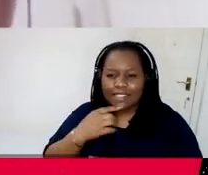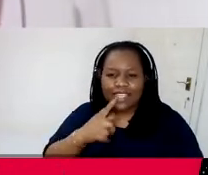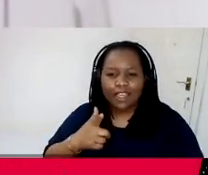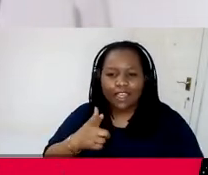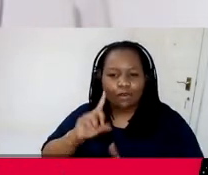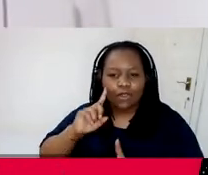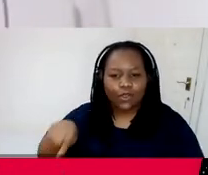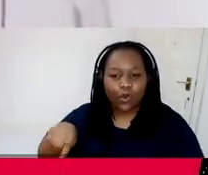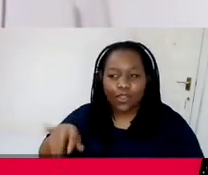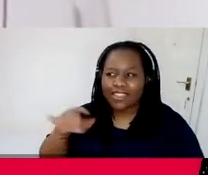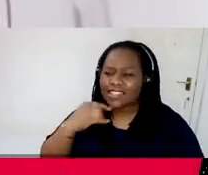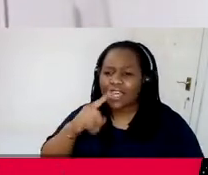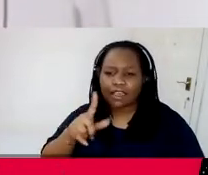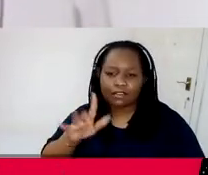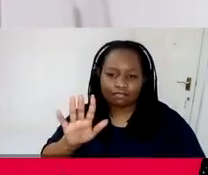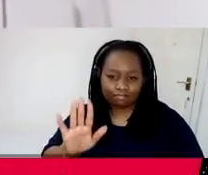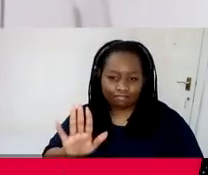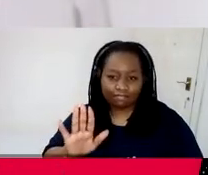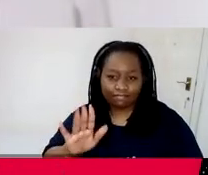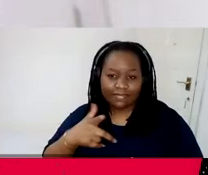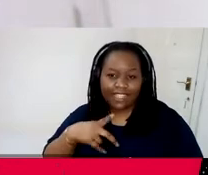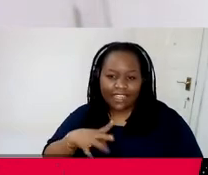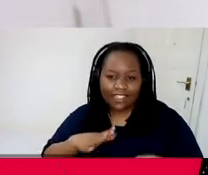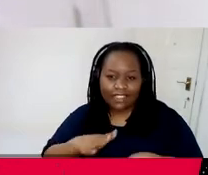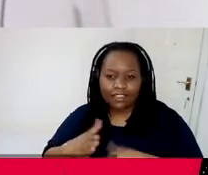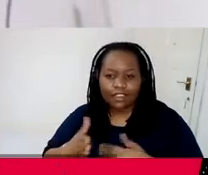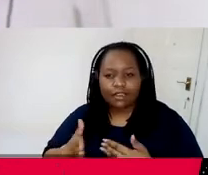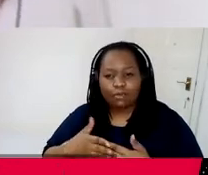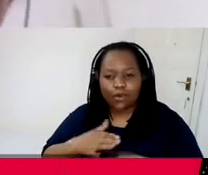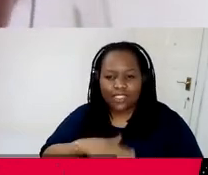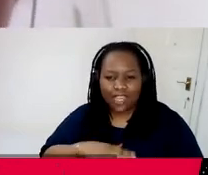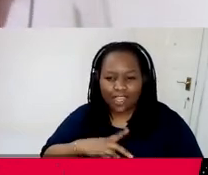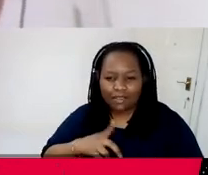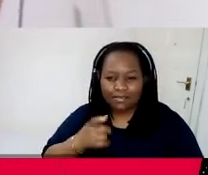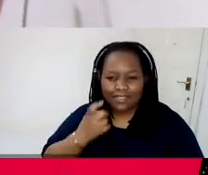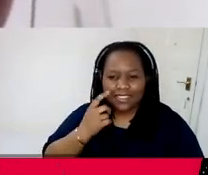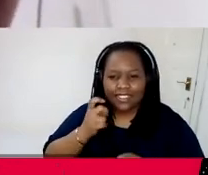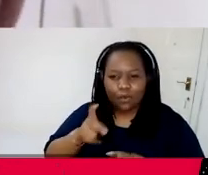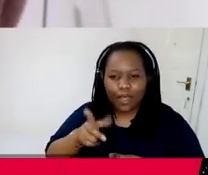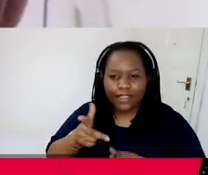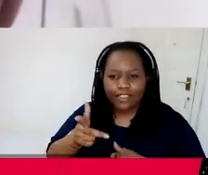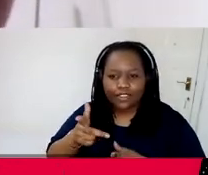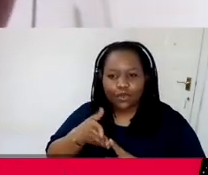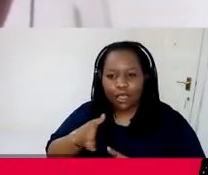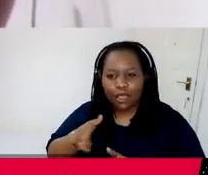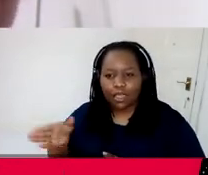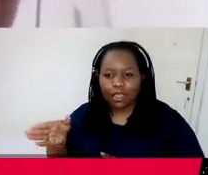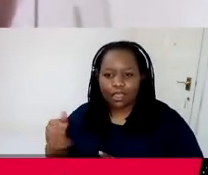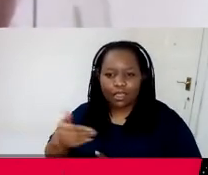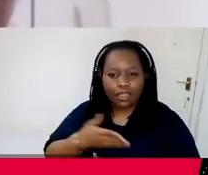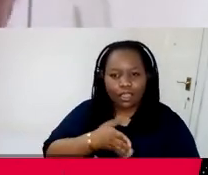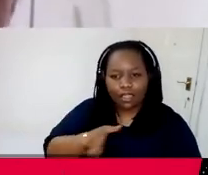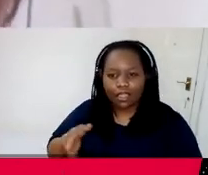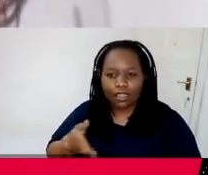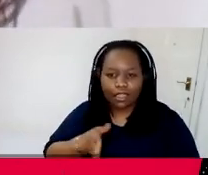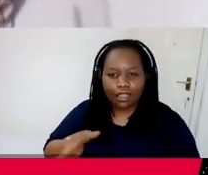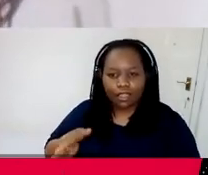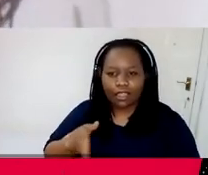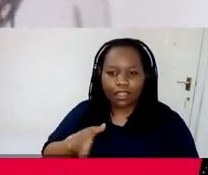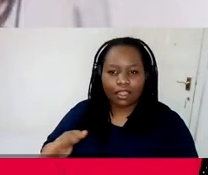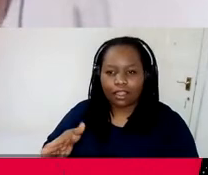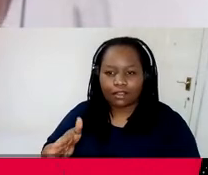in the end, I had to appeal to the Information Commissioner, who found in my favour and compelled the Foreign Office to release the